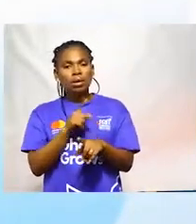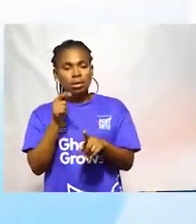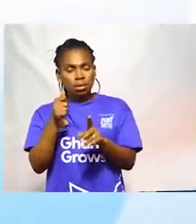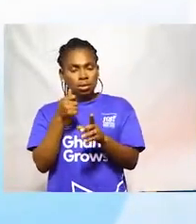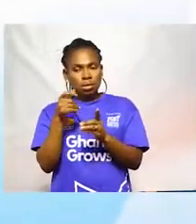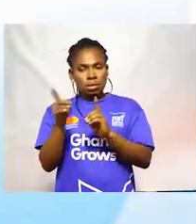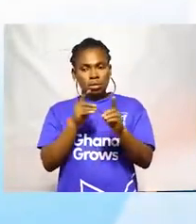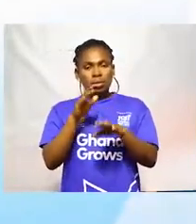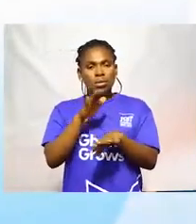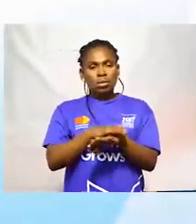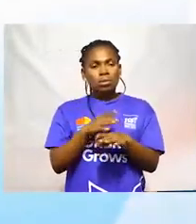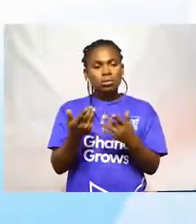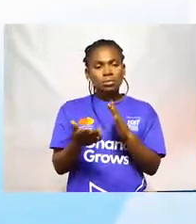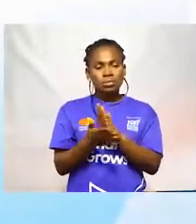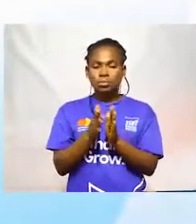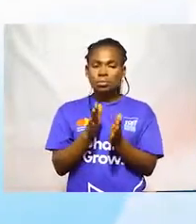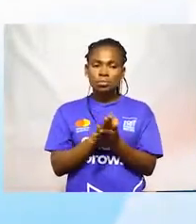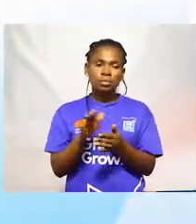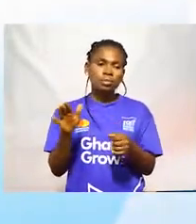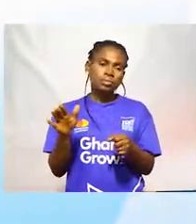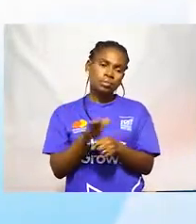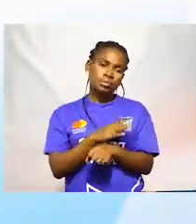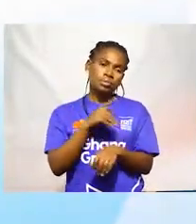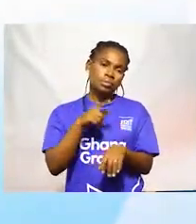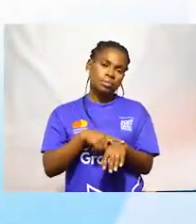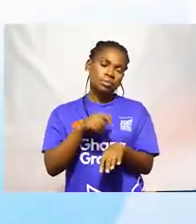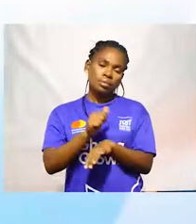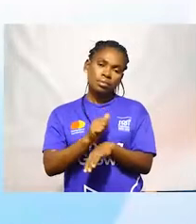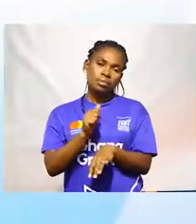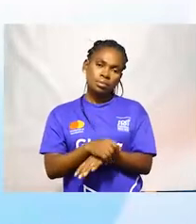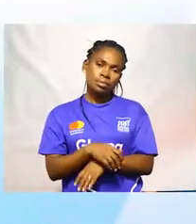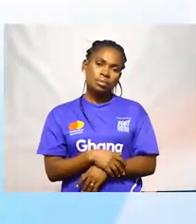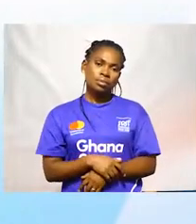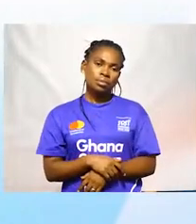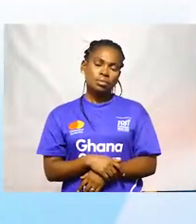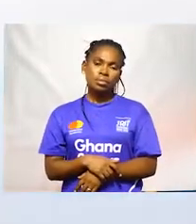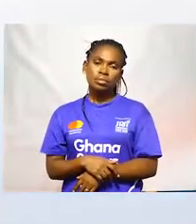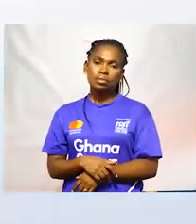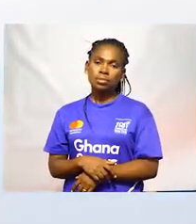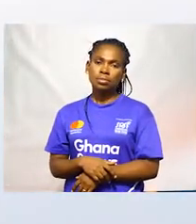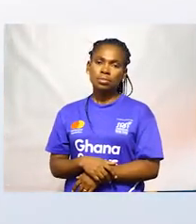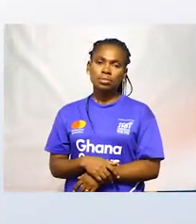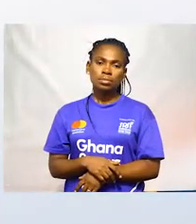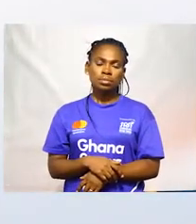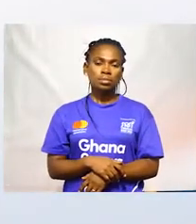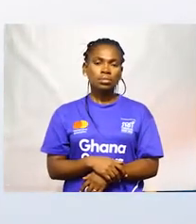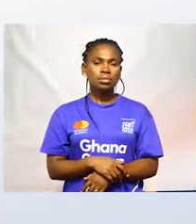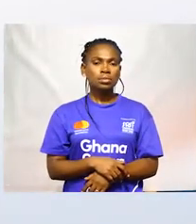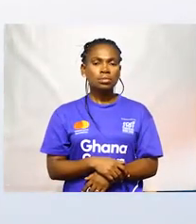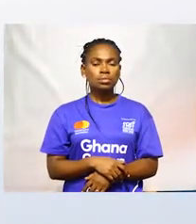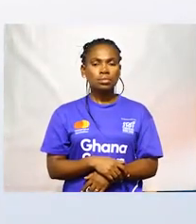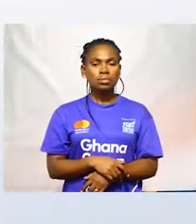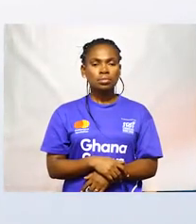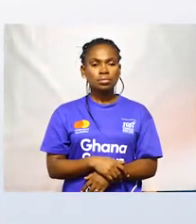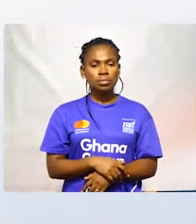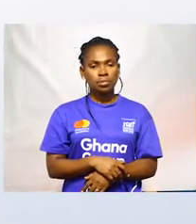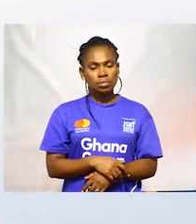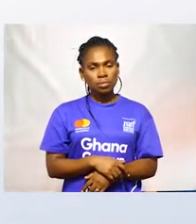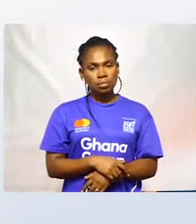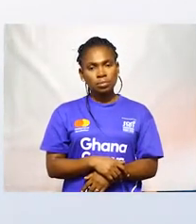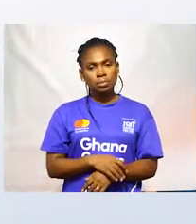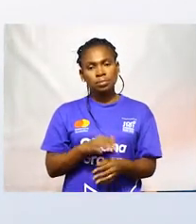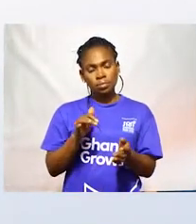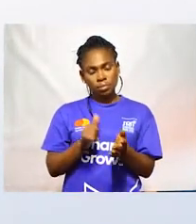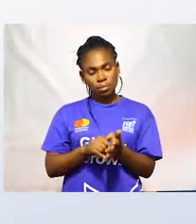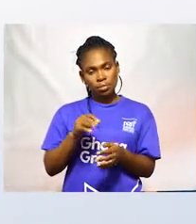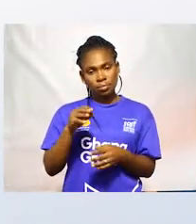campus could later come back to become your mainstay. Yeah. Let's explore that bit. Okay, so that's ministry you're talking